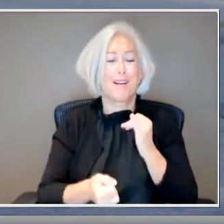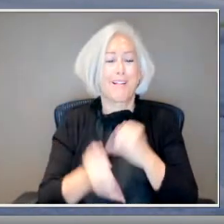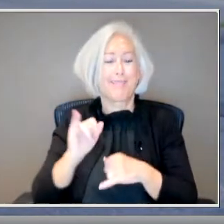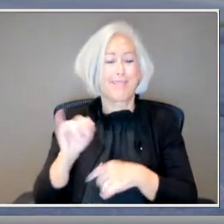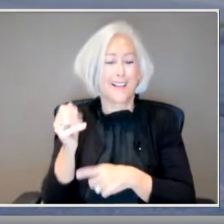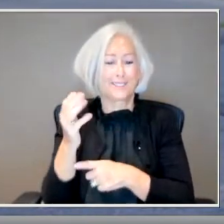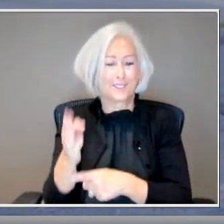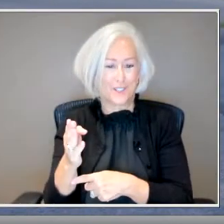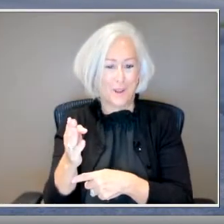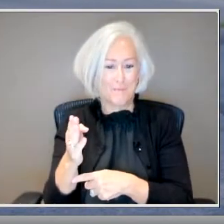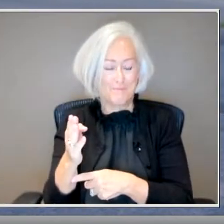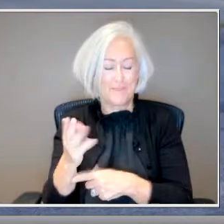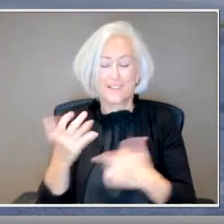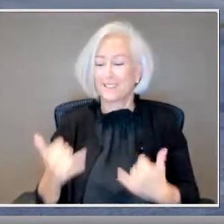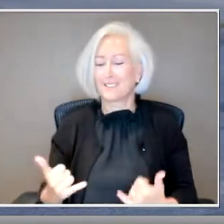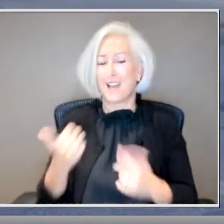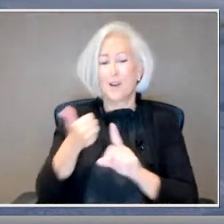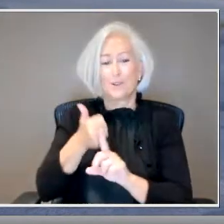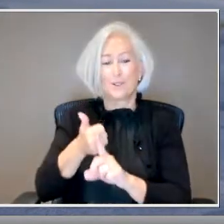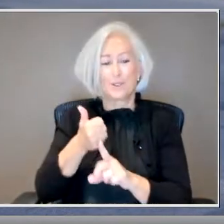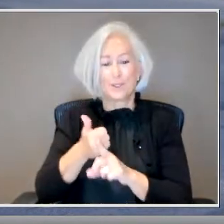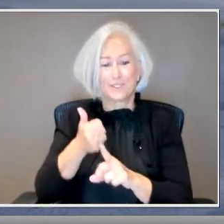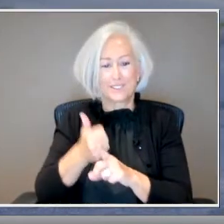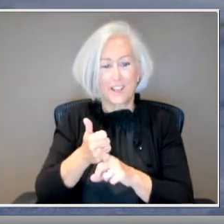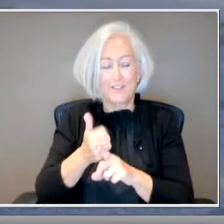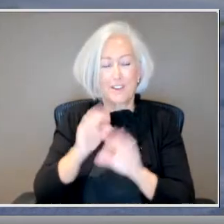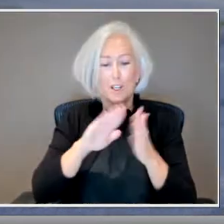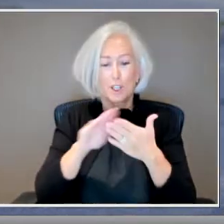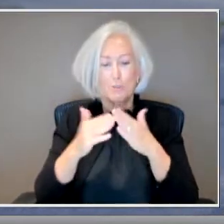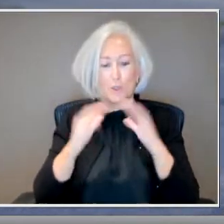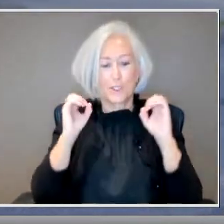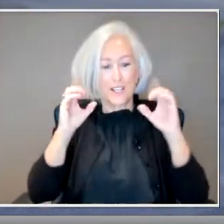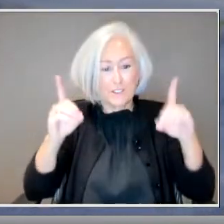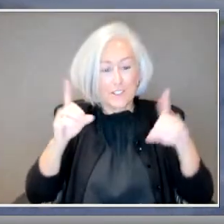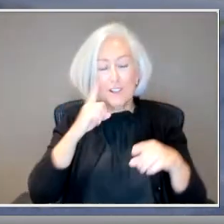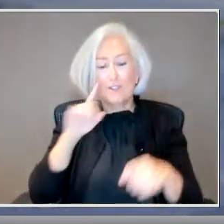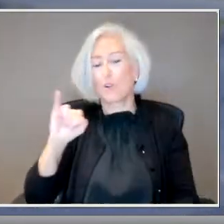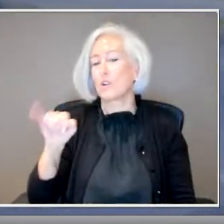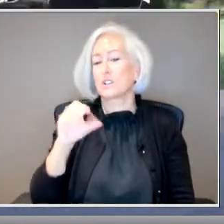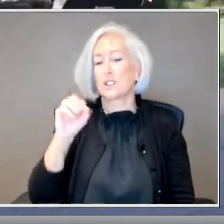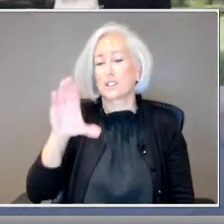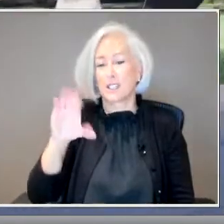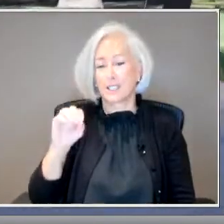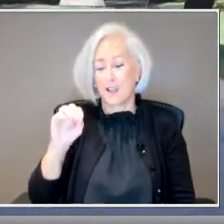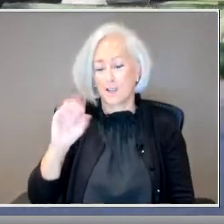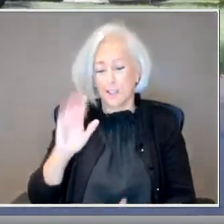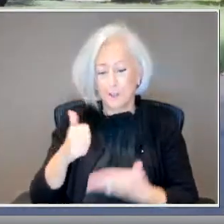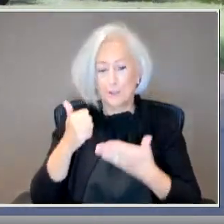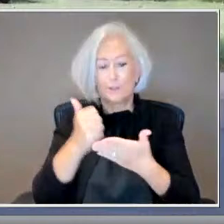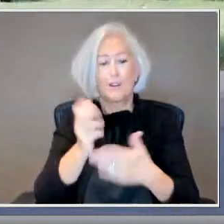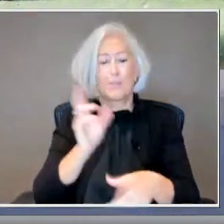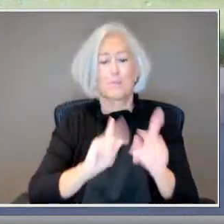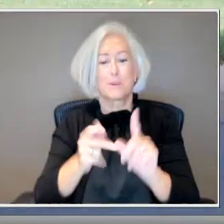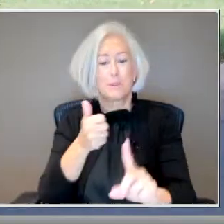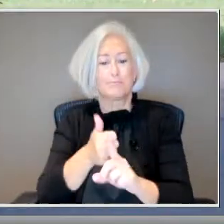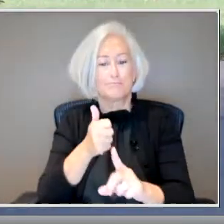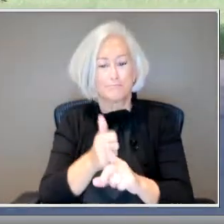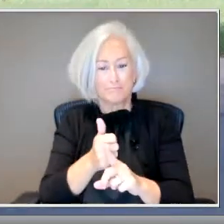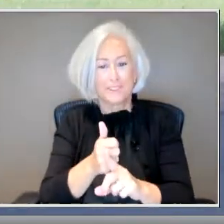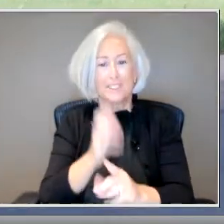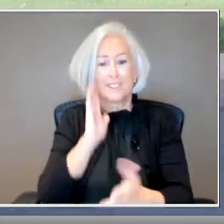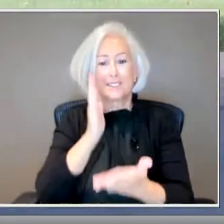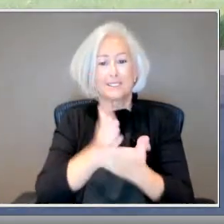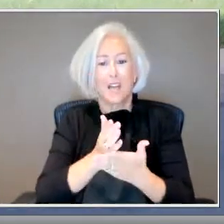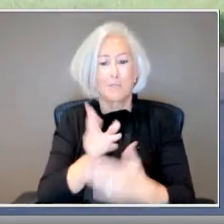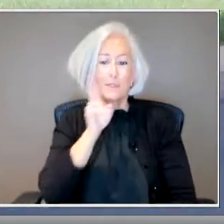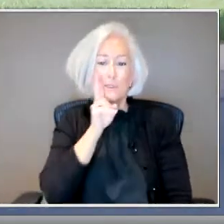community educator for Johnson County, dedicated to helping people quit smoking. And she intimately knows the devastating effects